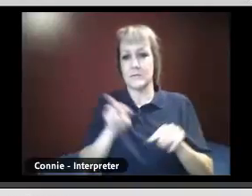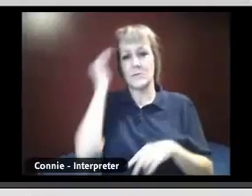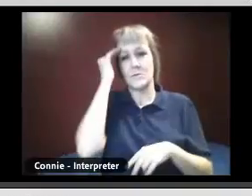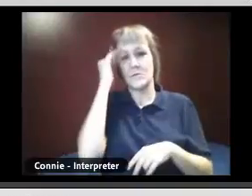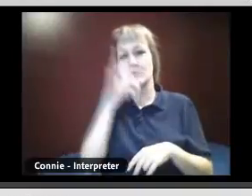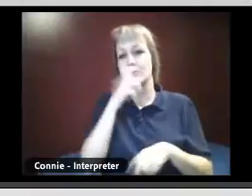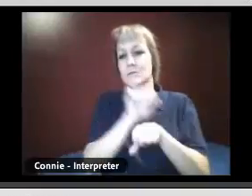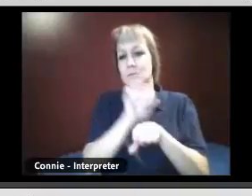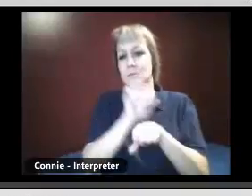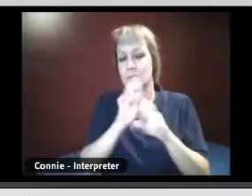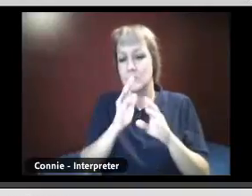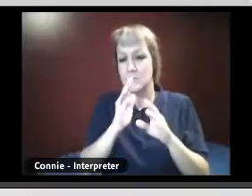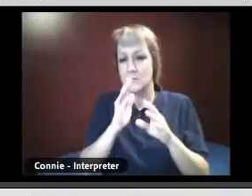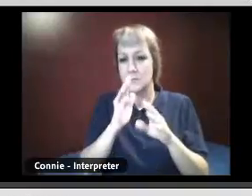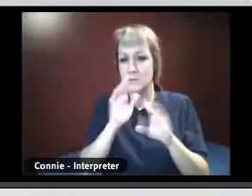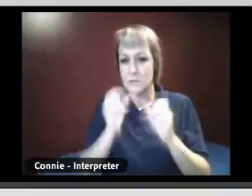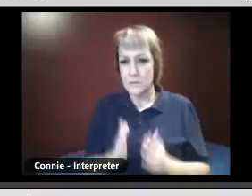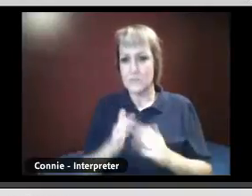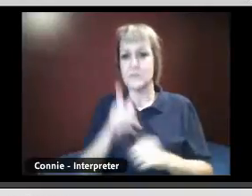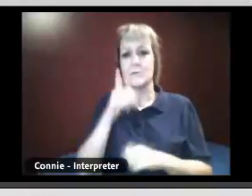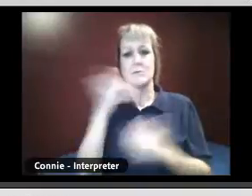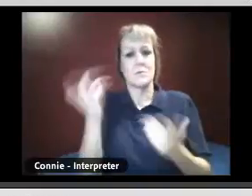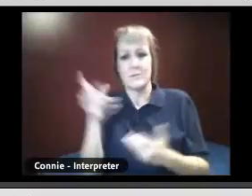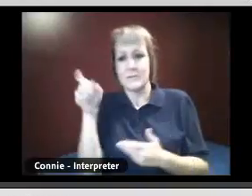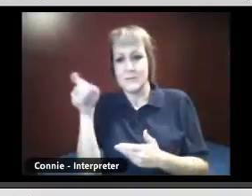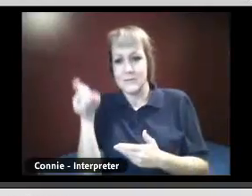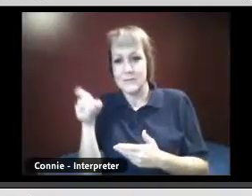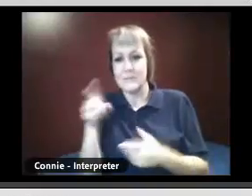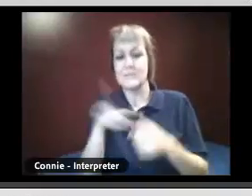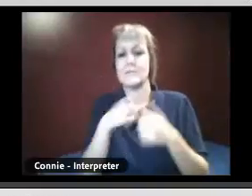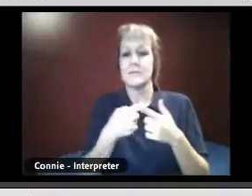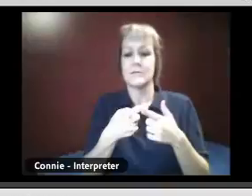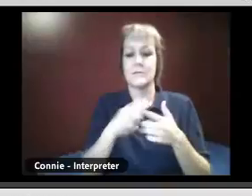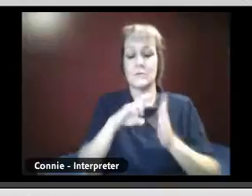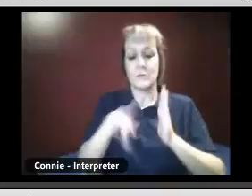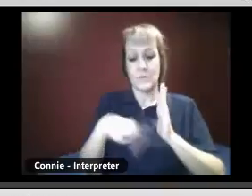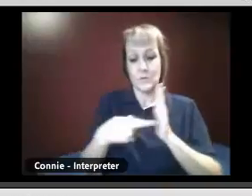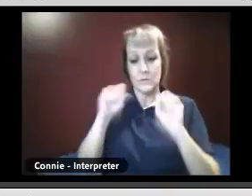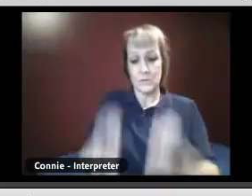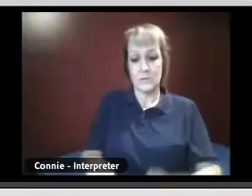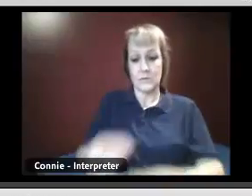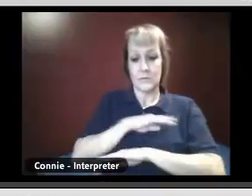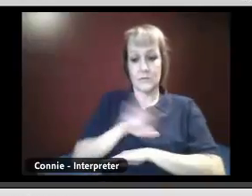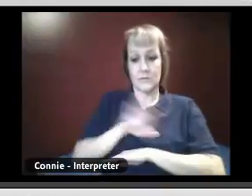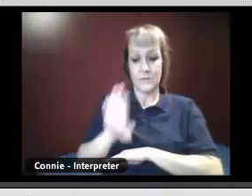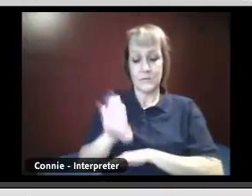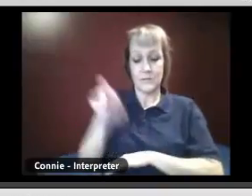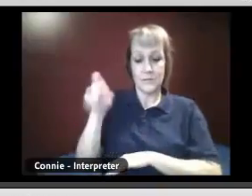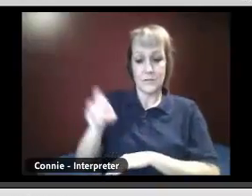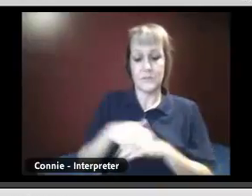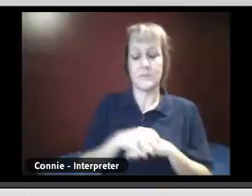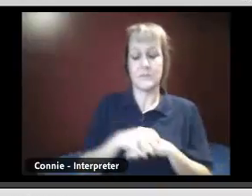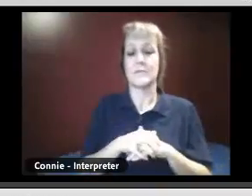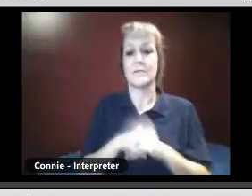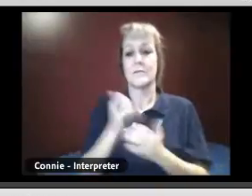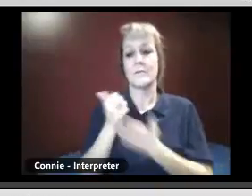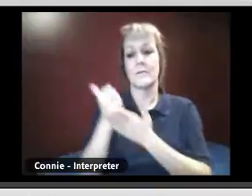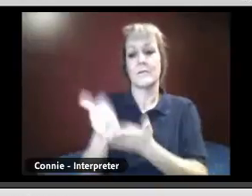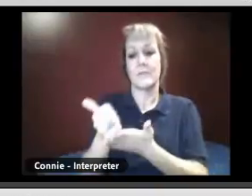do they need from you, and consequently in your role be able to meet those expectations and help them meet